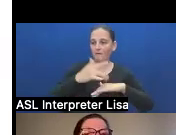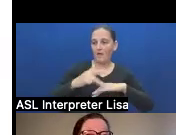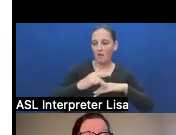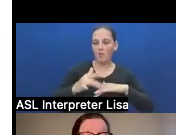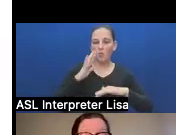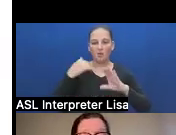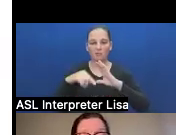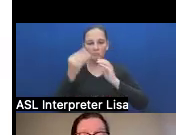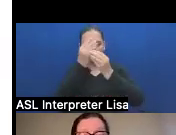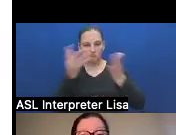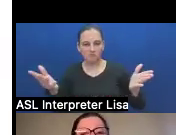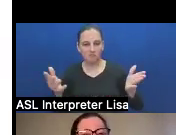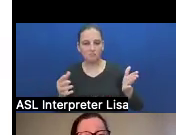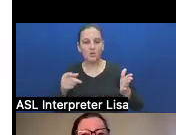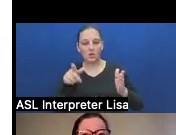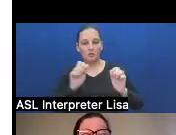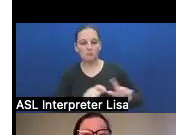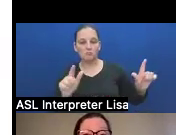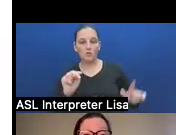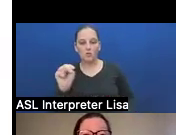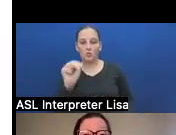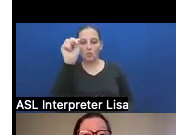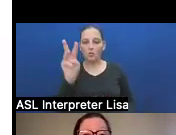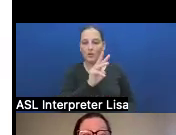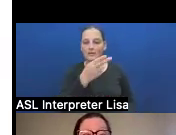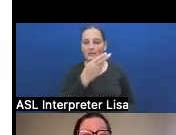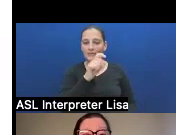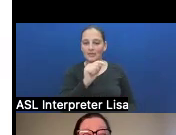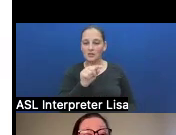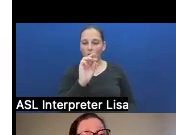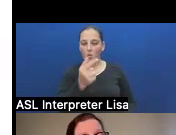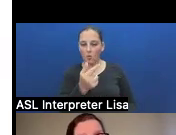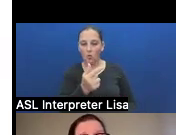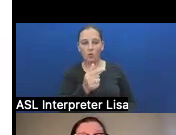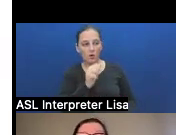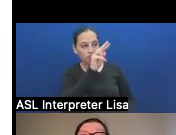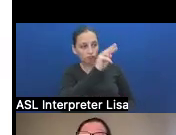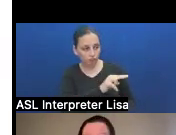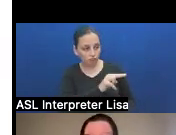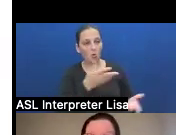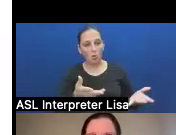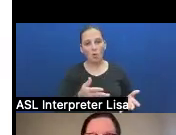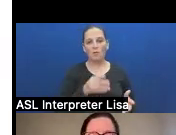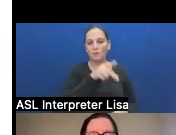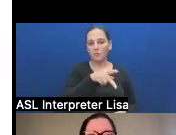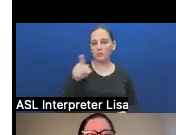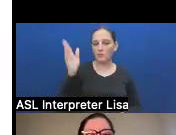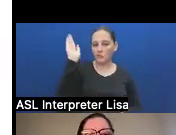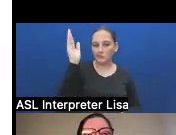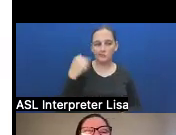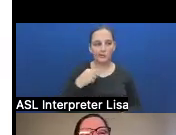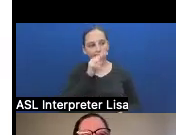at northwestheat.org, along with presentation slides. And now we'd like to introduce our